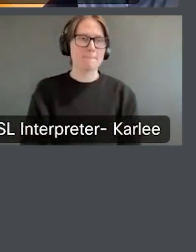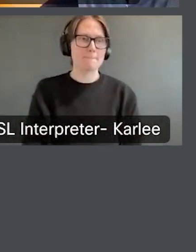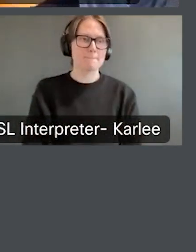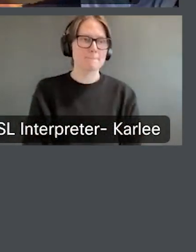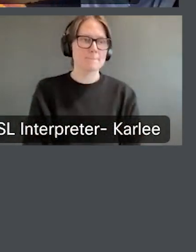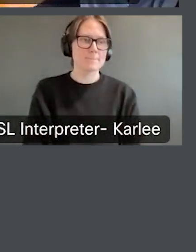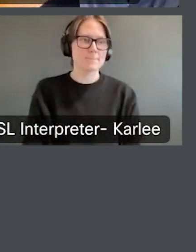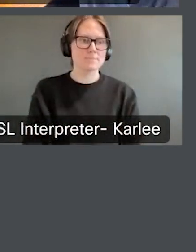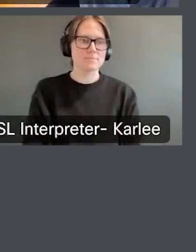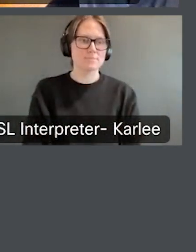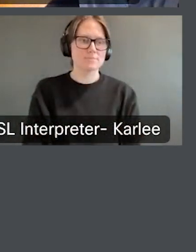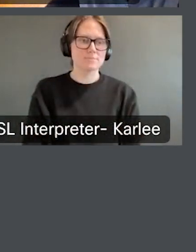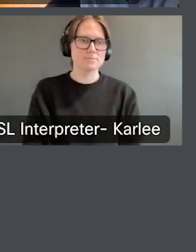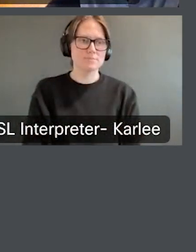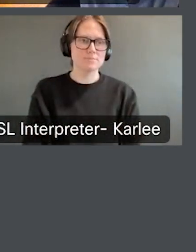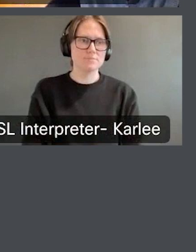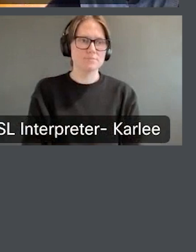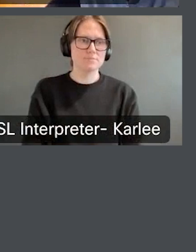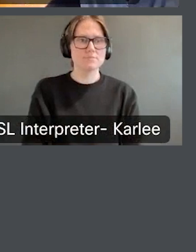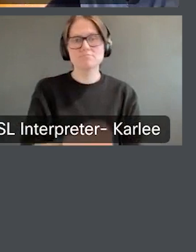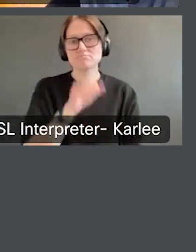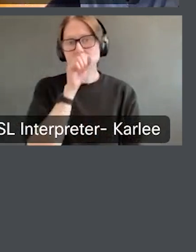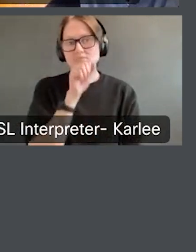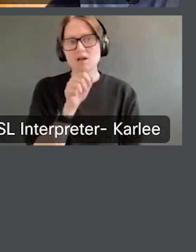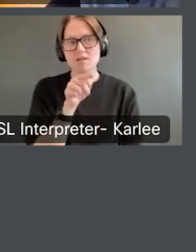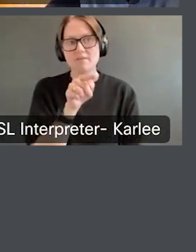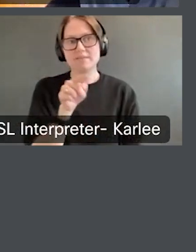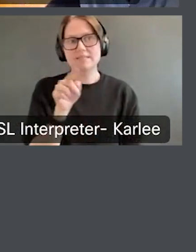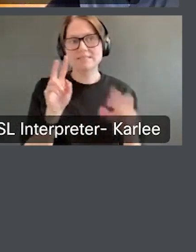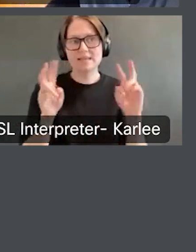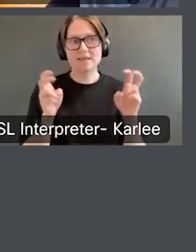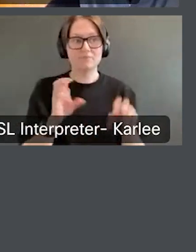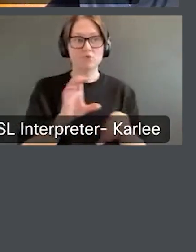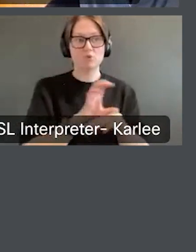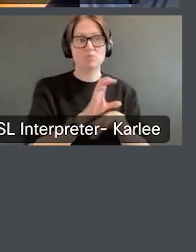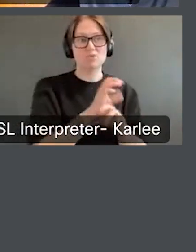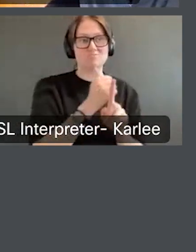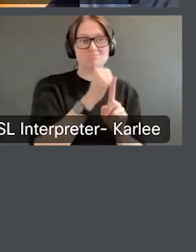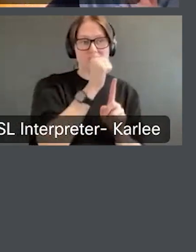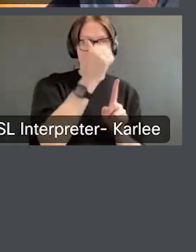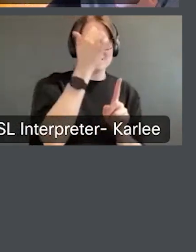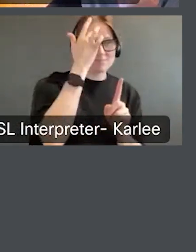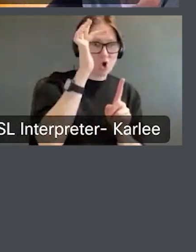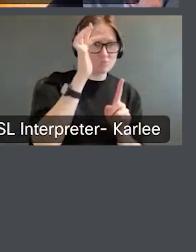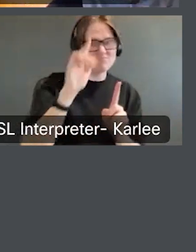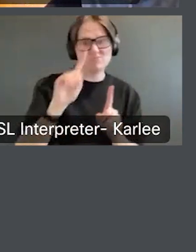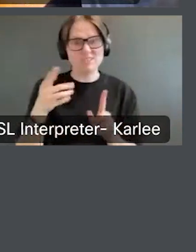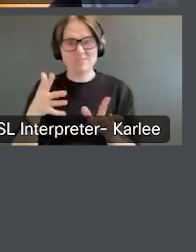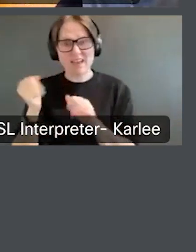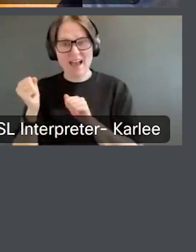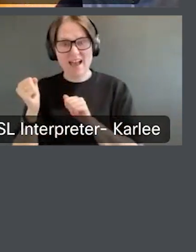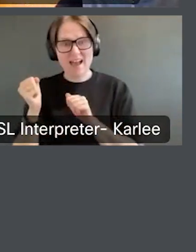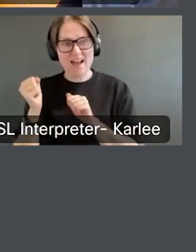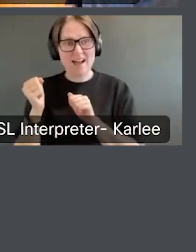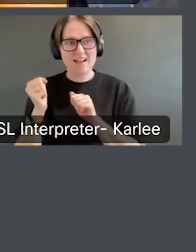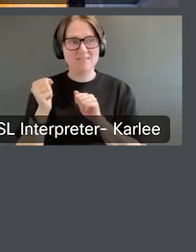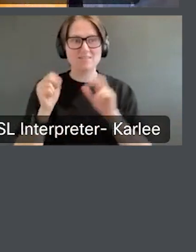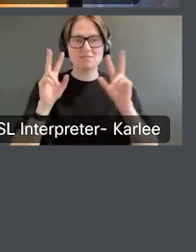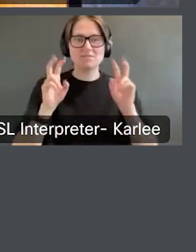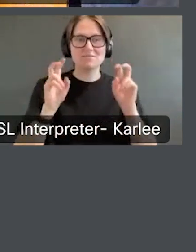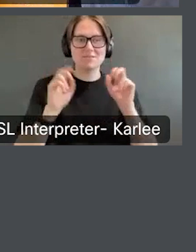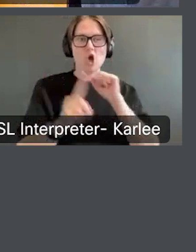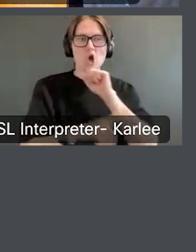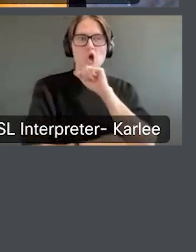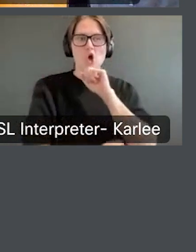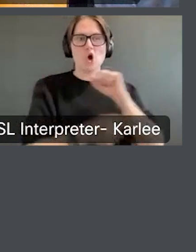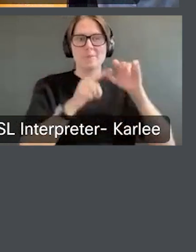And I love this little saying that computers aren't smart, they're just fast, garbage in, garbage out, which basically means that there's